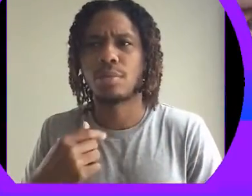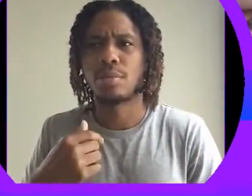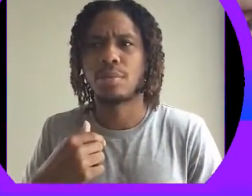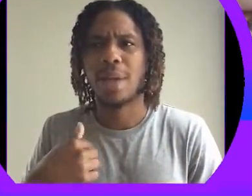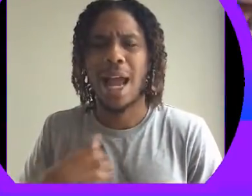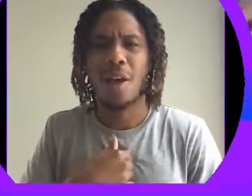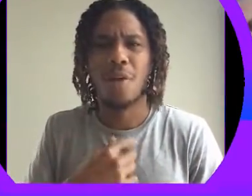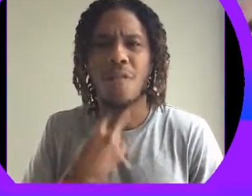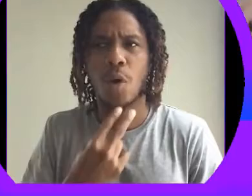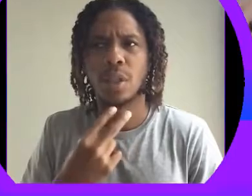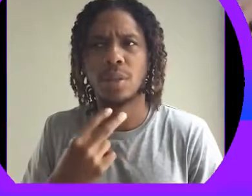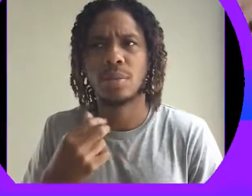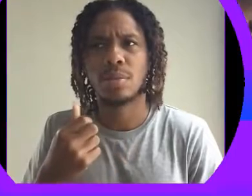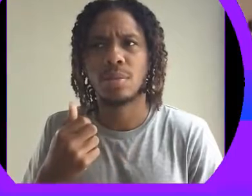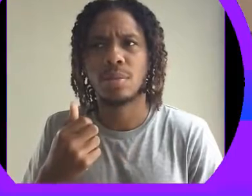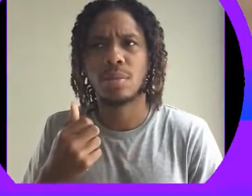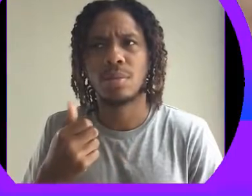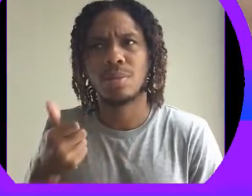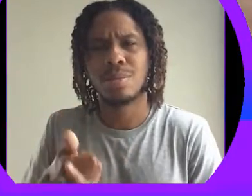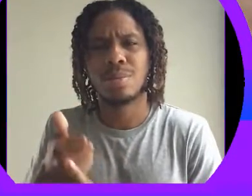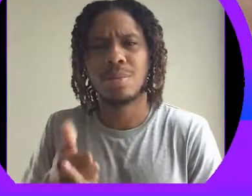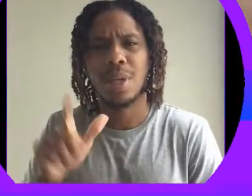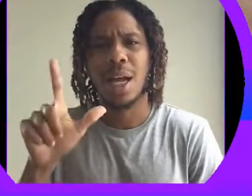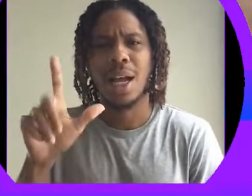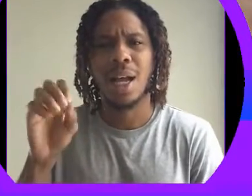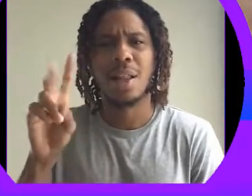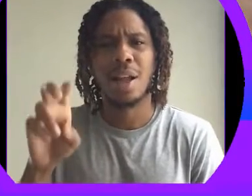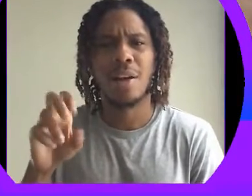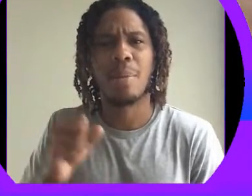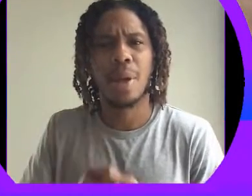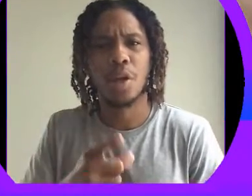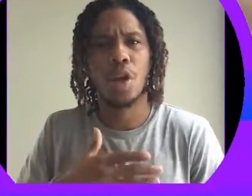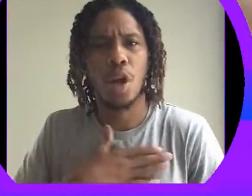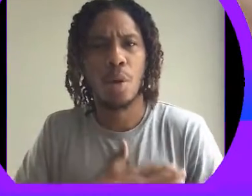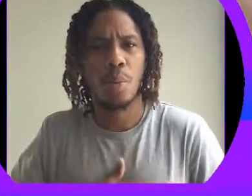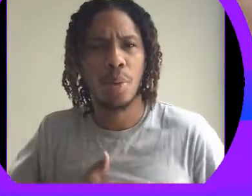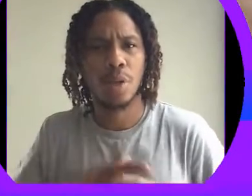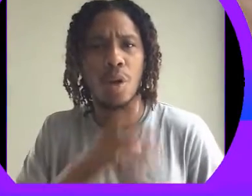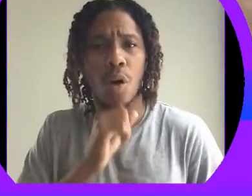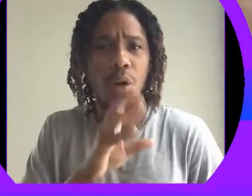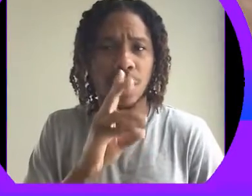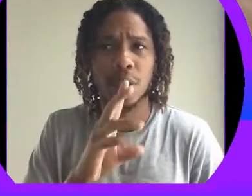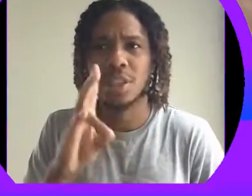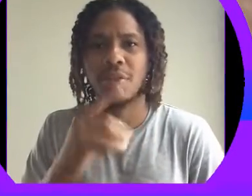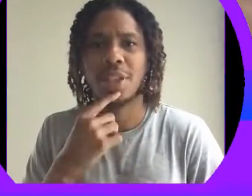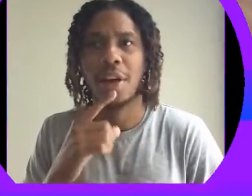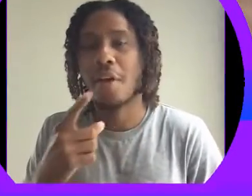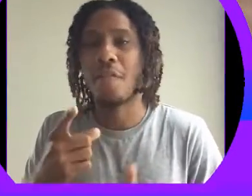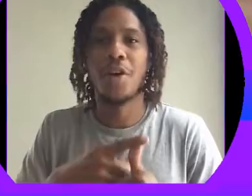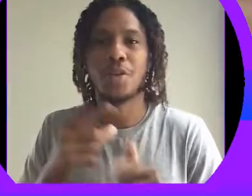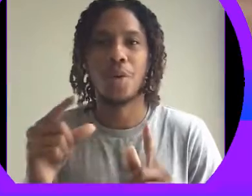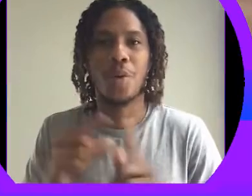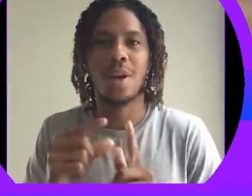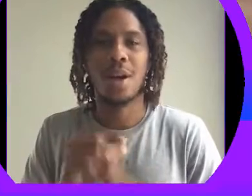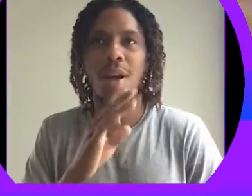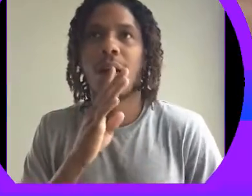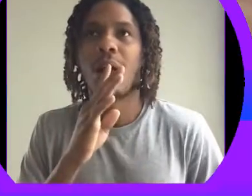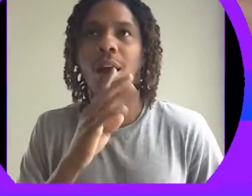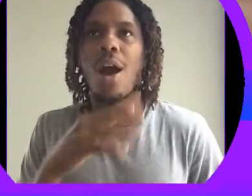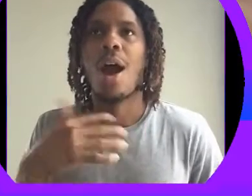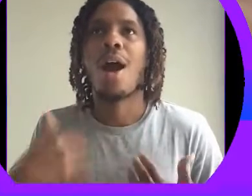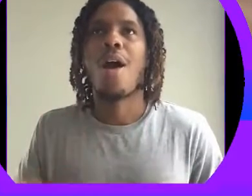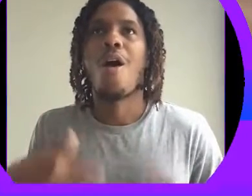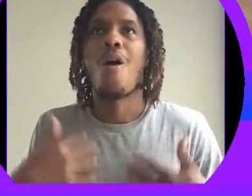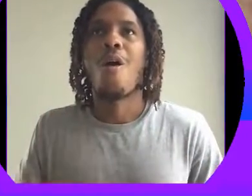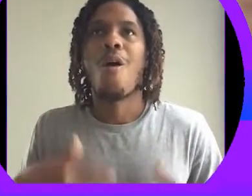our own voice love? Well, it makes you appreciate when you are 6 or 7, you say your first word. It makes